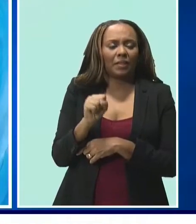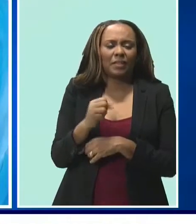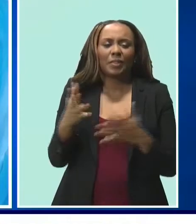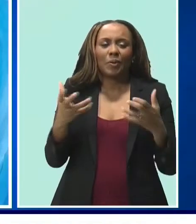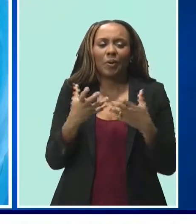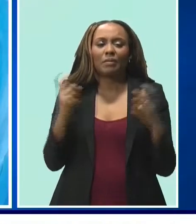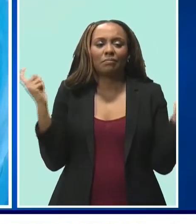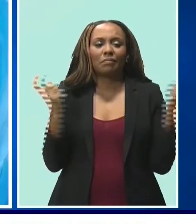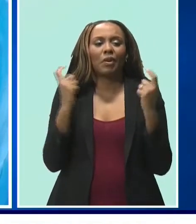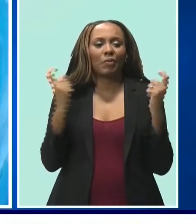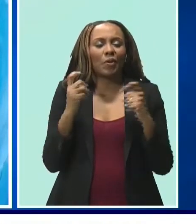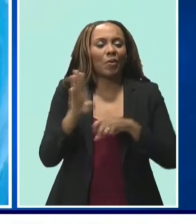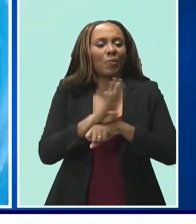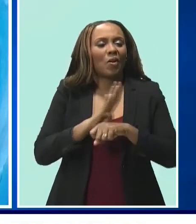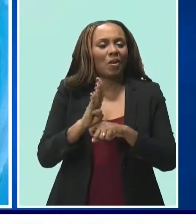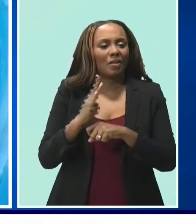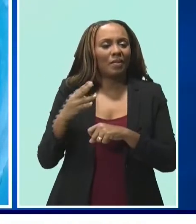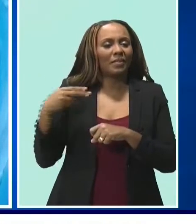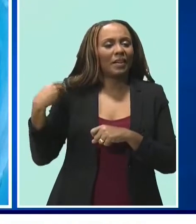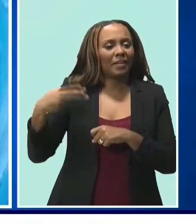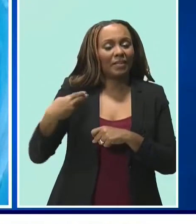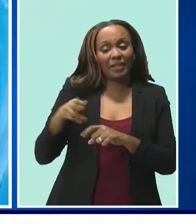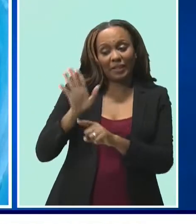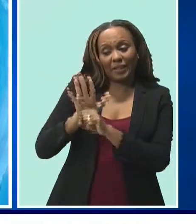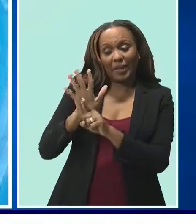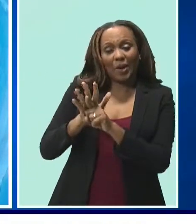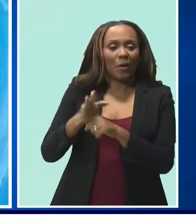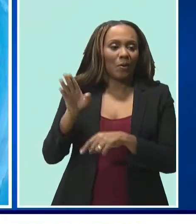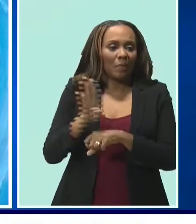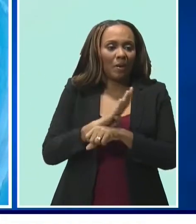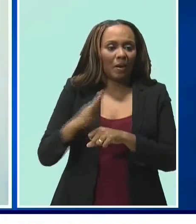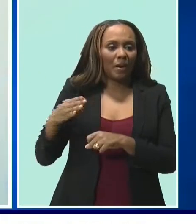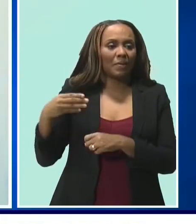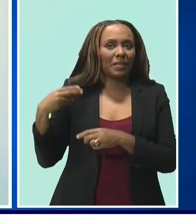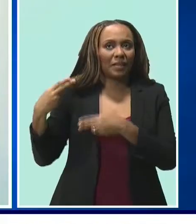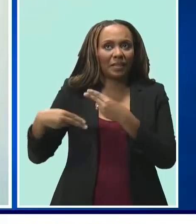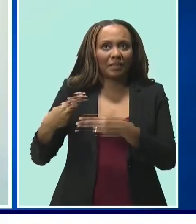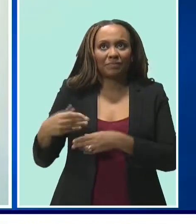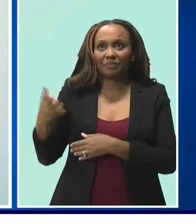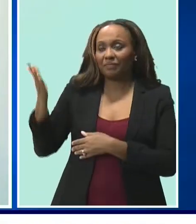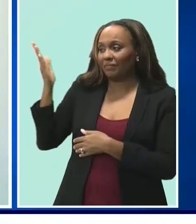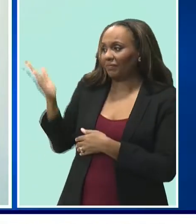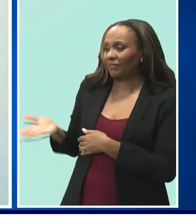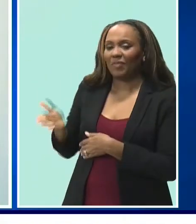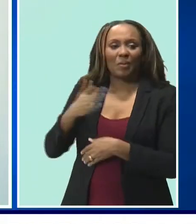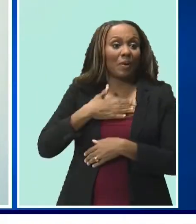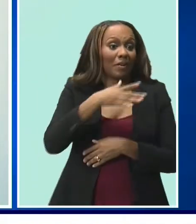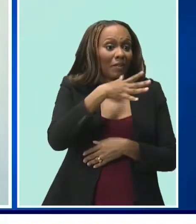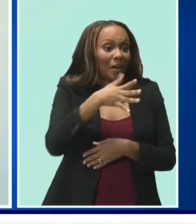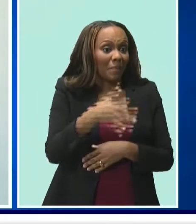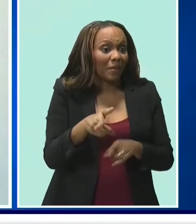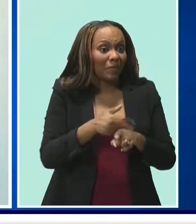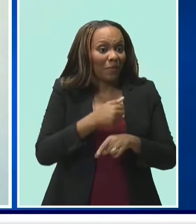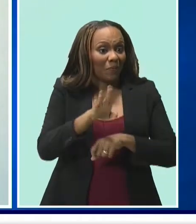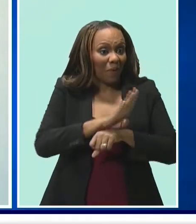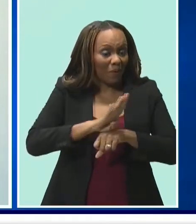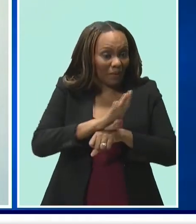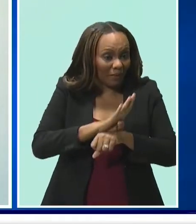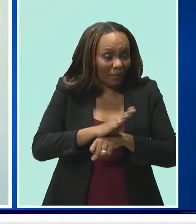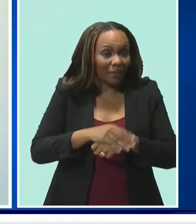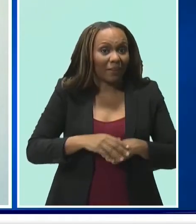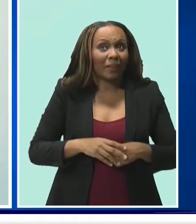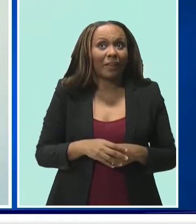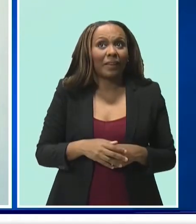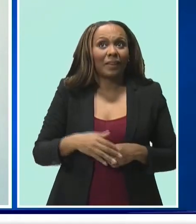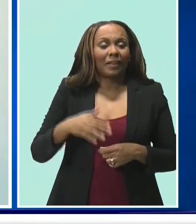says it celebrates part of her heritage. My grandmother is from Barbados and my granddad